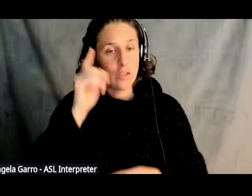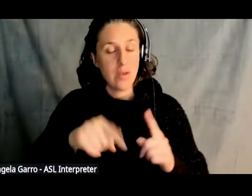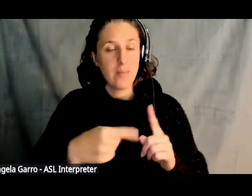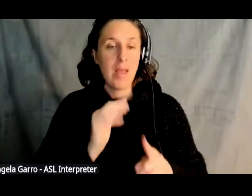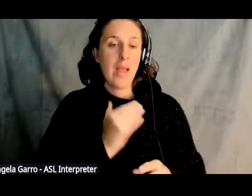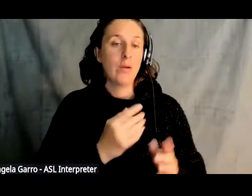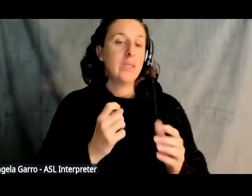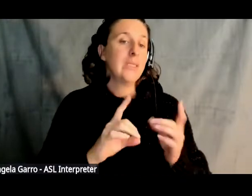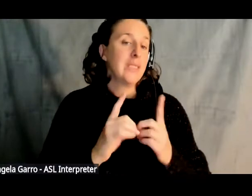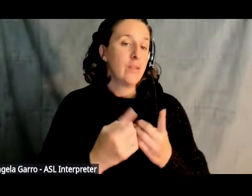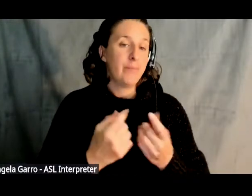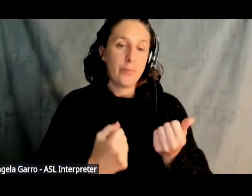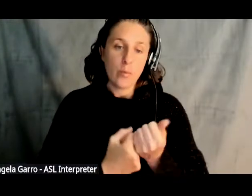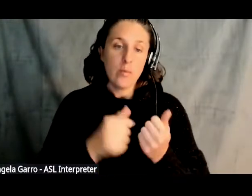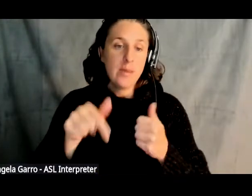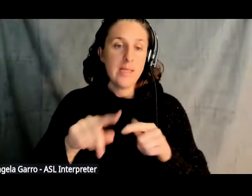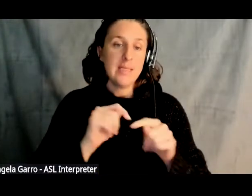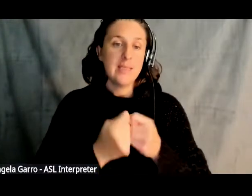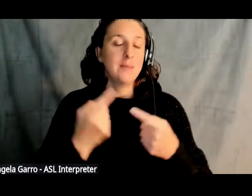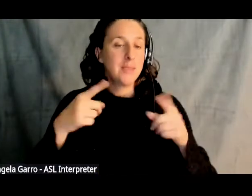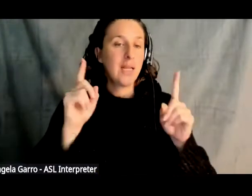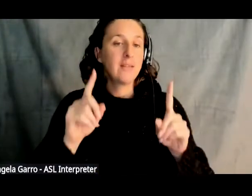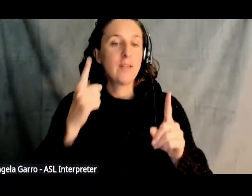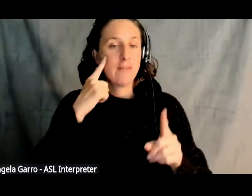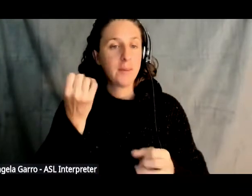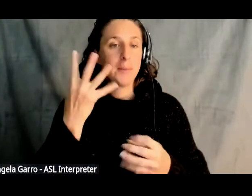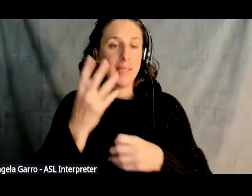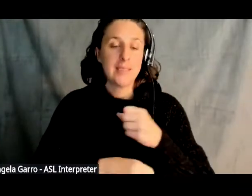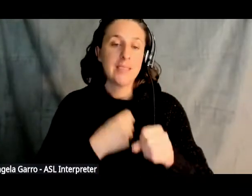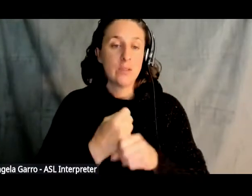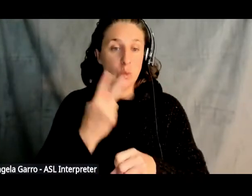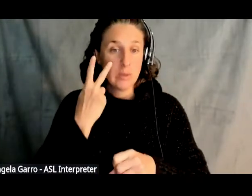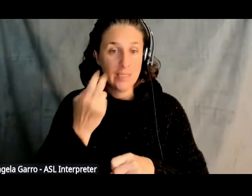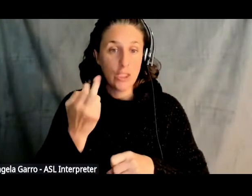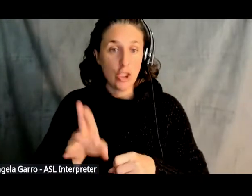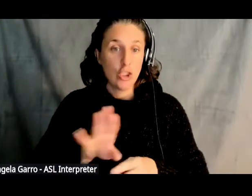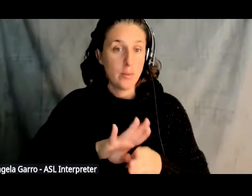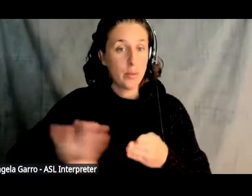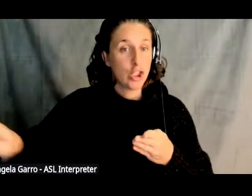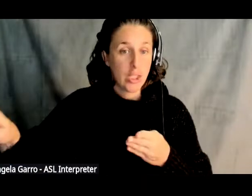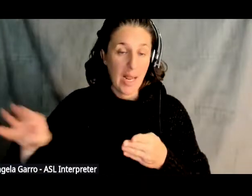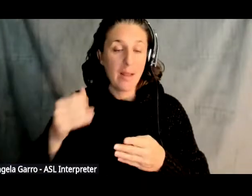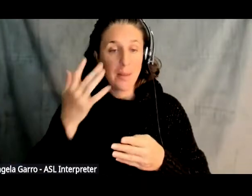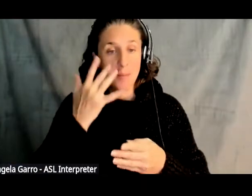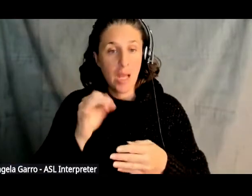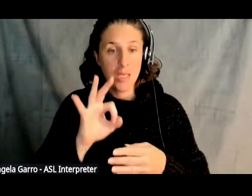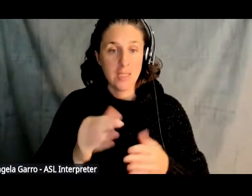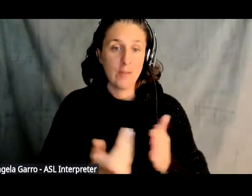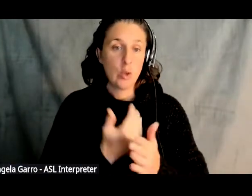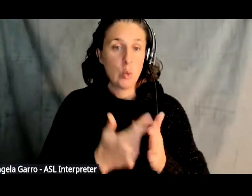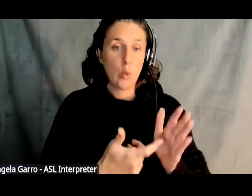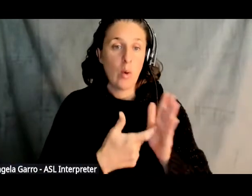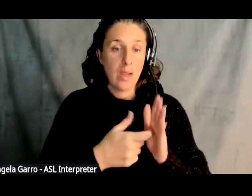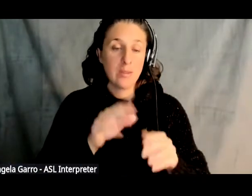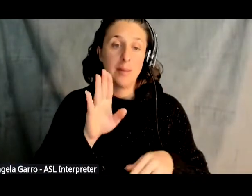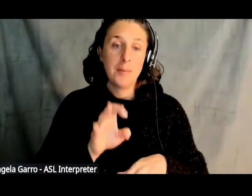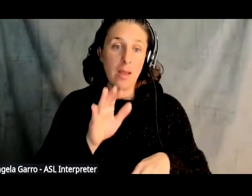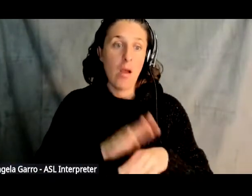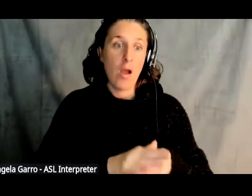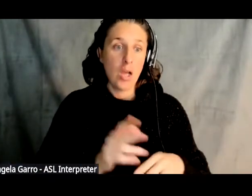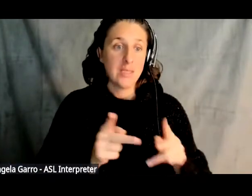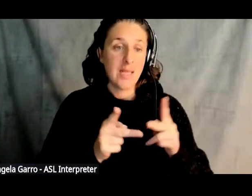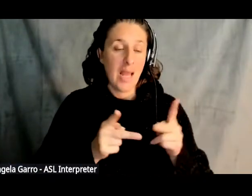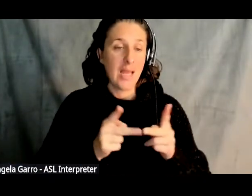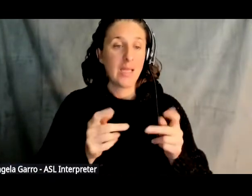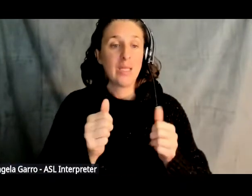supported this team successfully for many years. To see her being pushed out due to a new requirement to be on site without